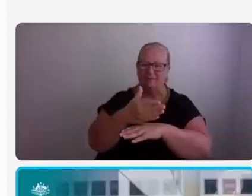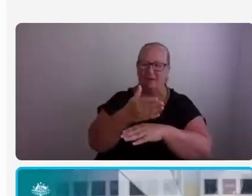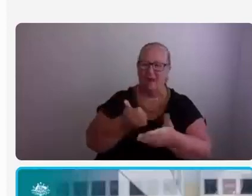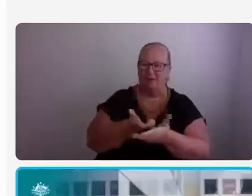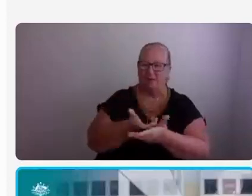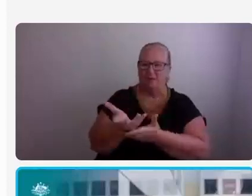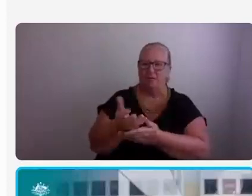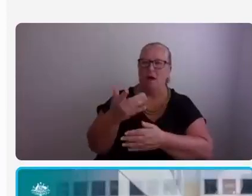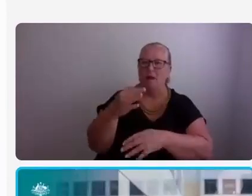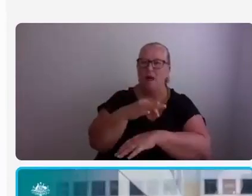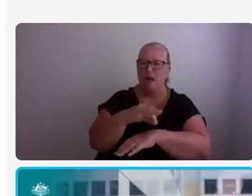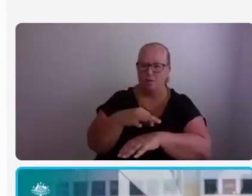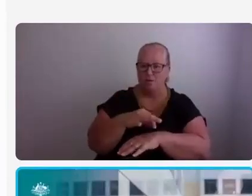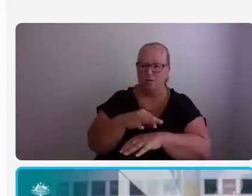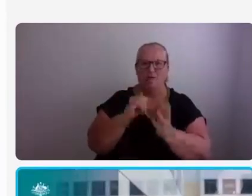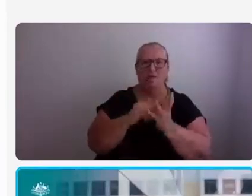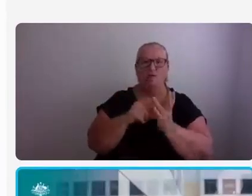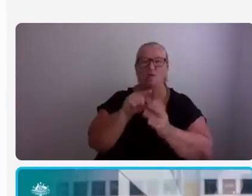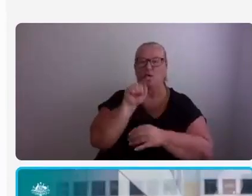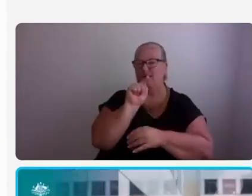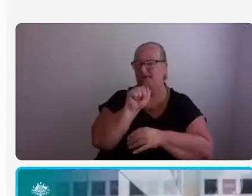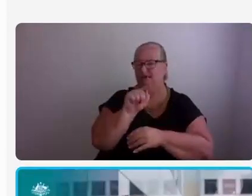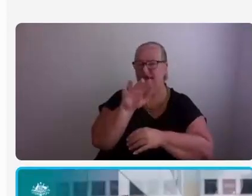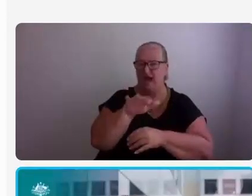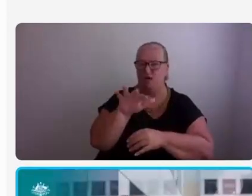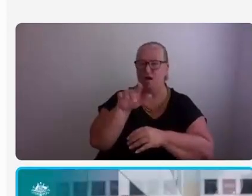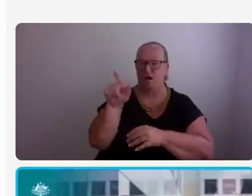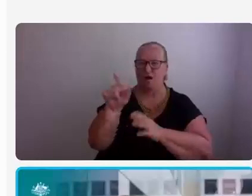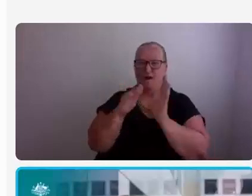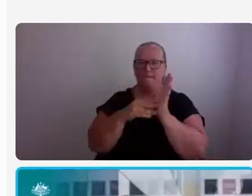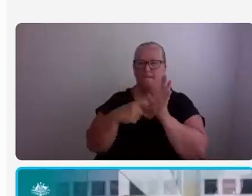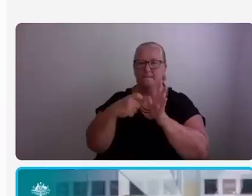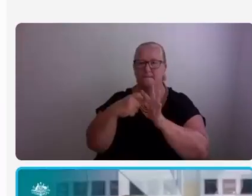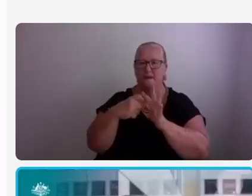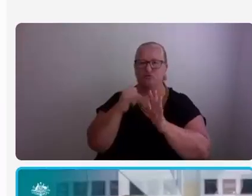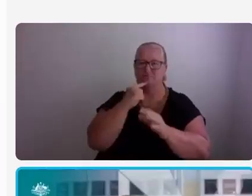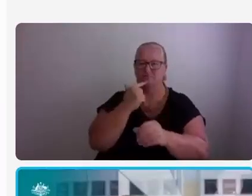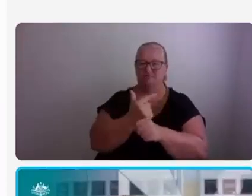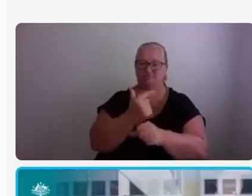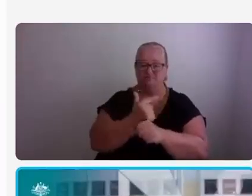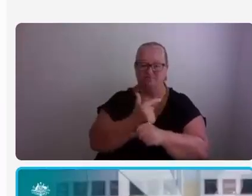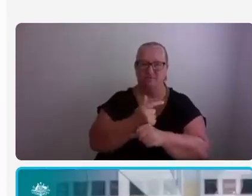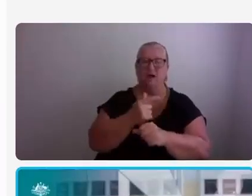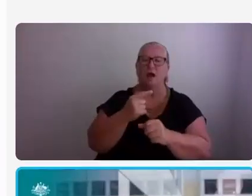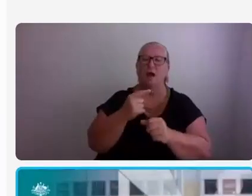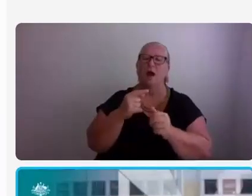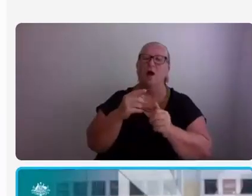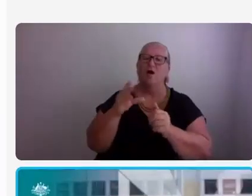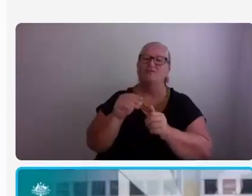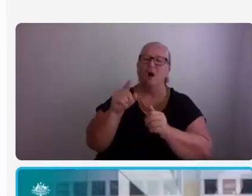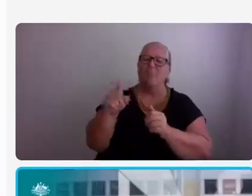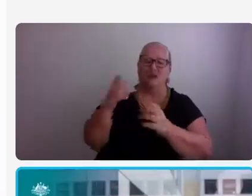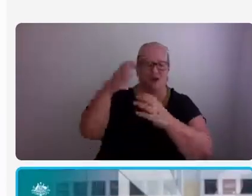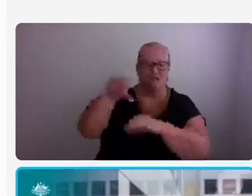So this is what Mark was just speaking about earlier, and this provides information at the facility level about the direct